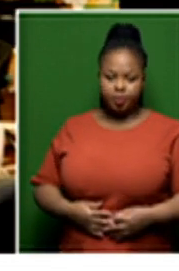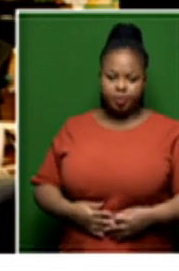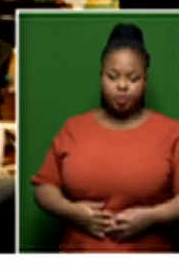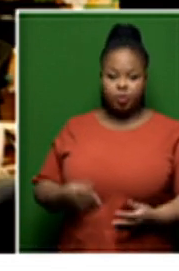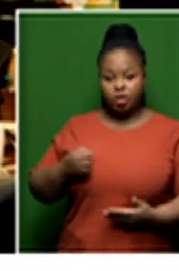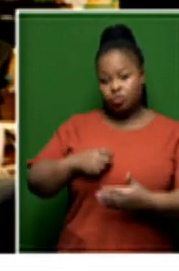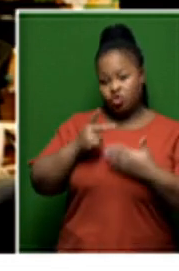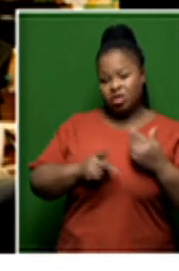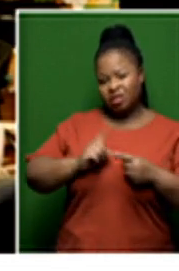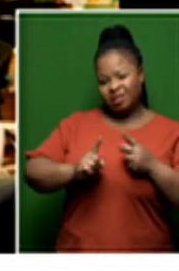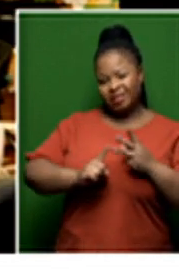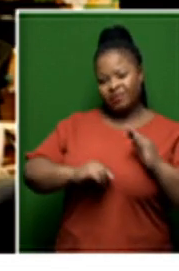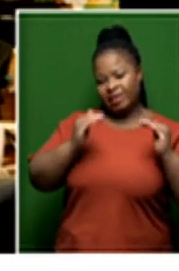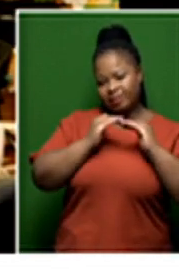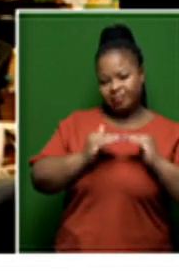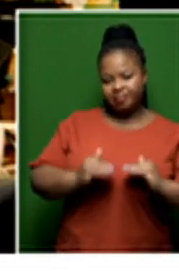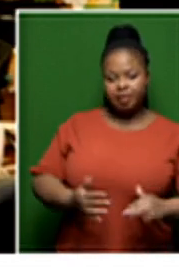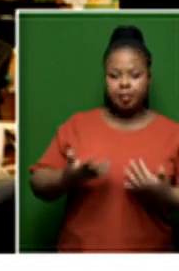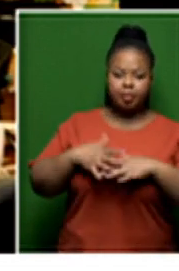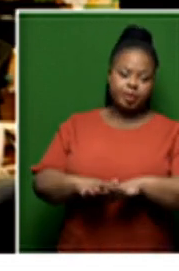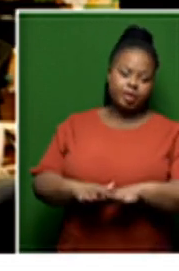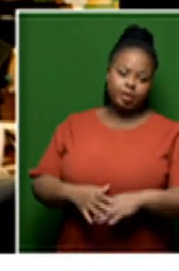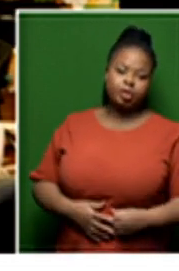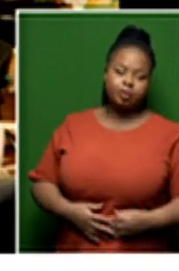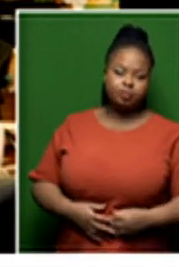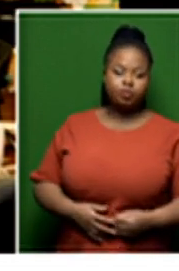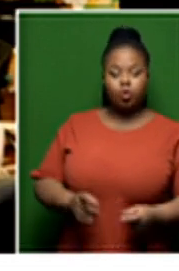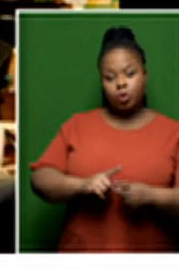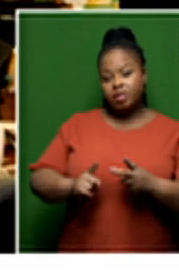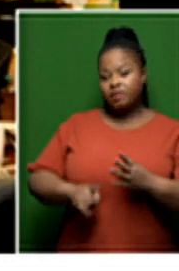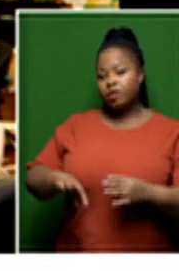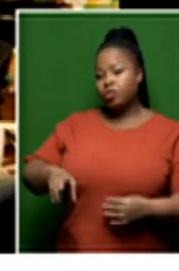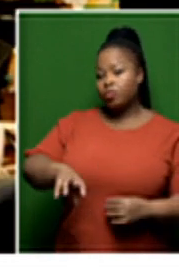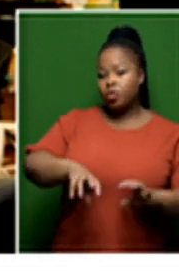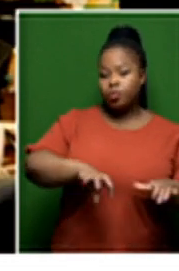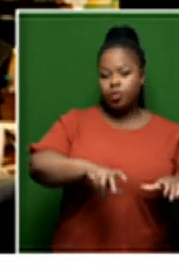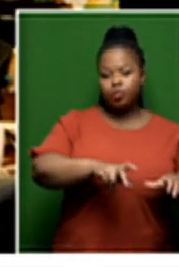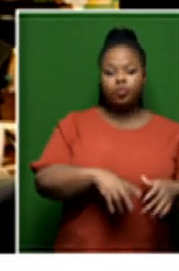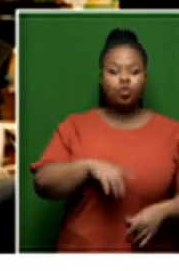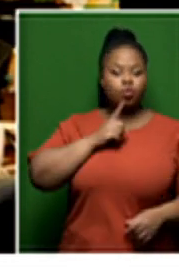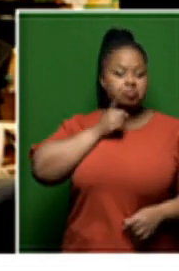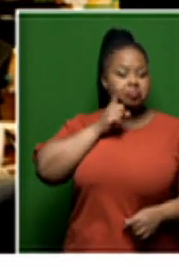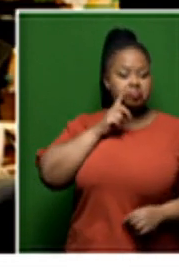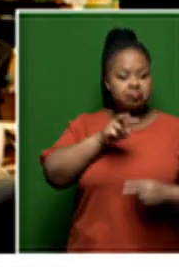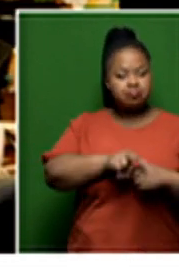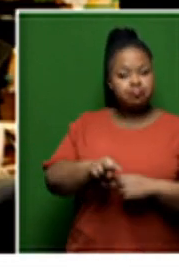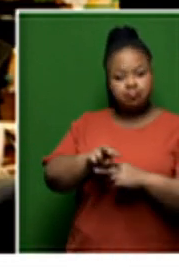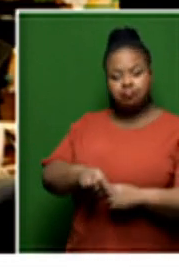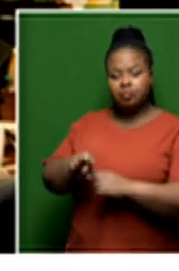these projects at various stages of implementation in the different provinces. And we're monitoring these, and we hope